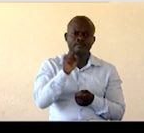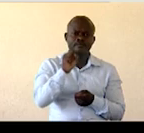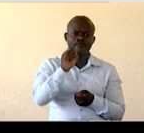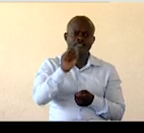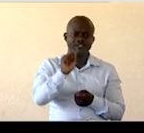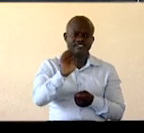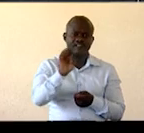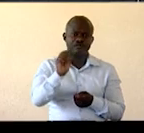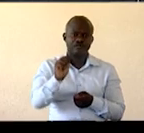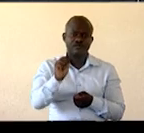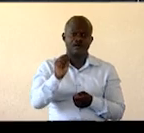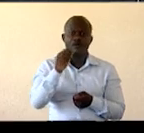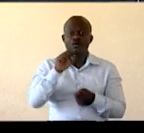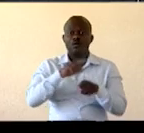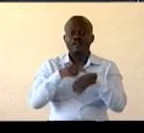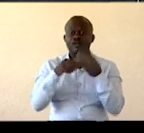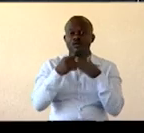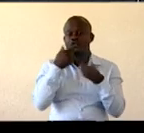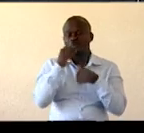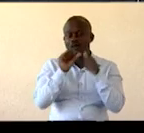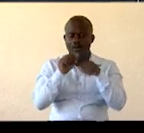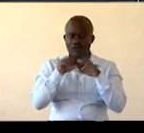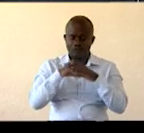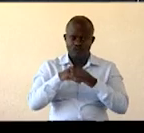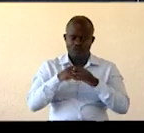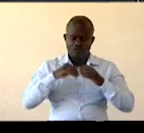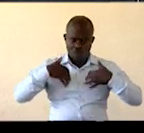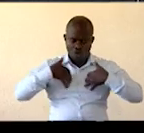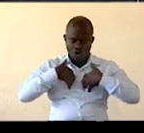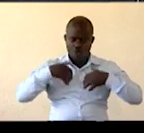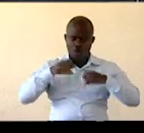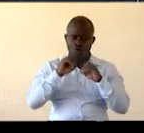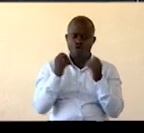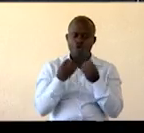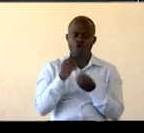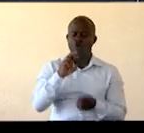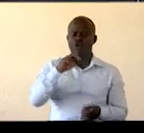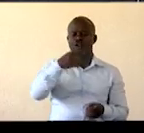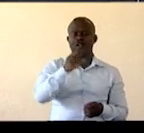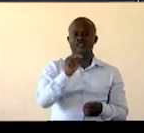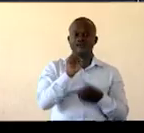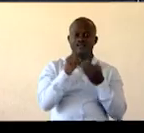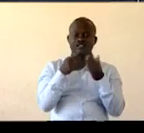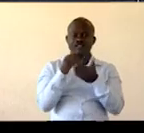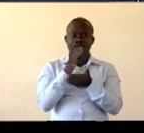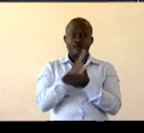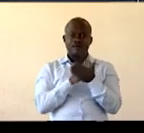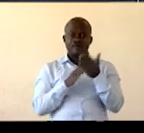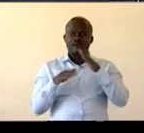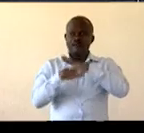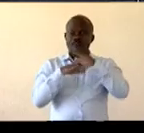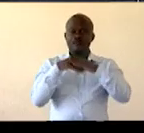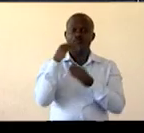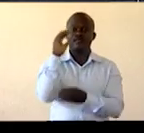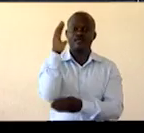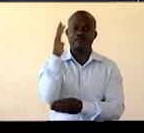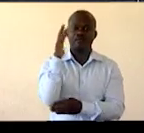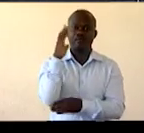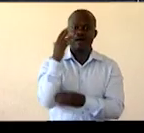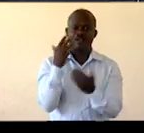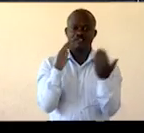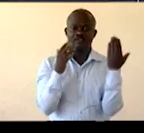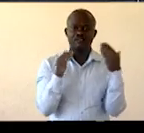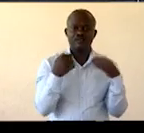Remember, when we are talking about organs which make the plant, or the main organs of the plant, we talk